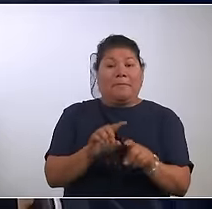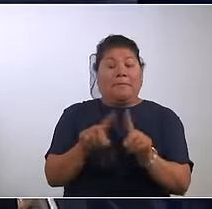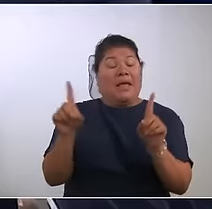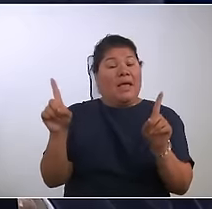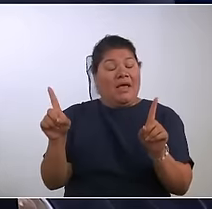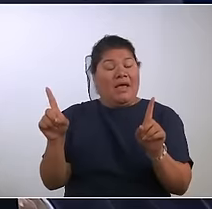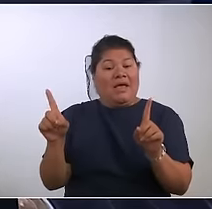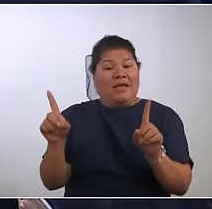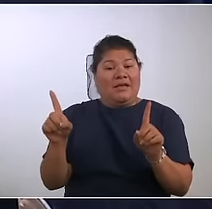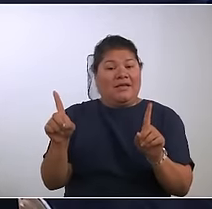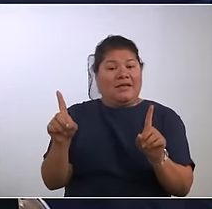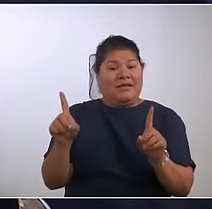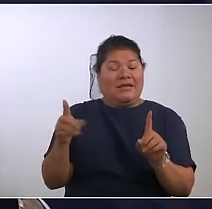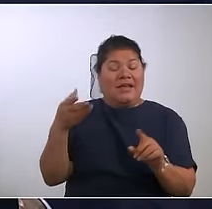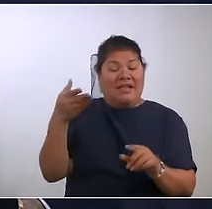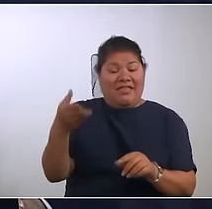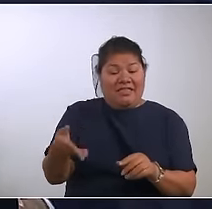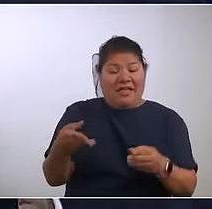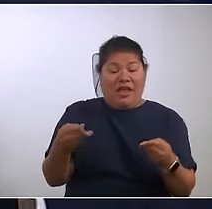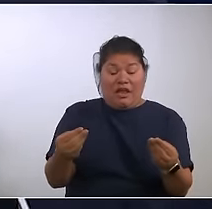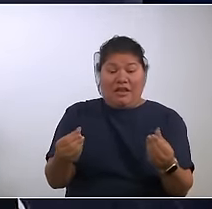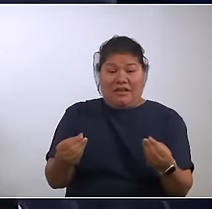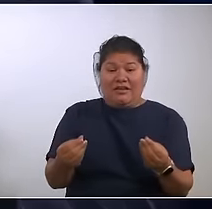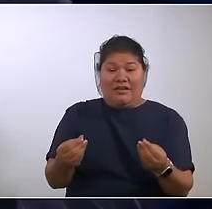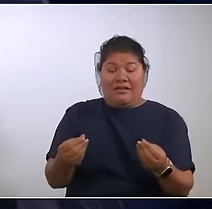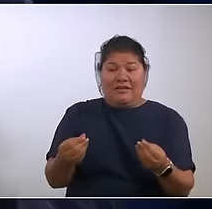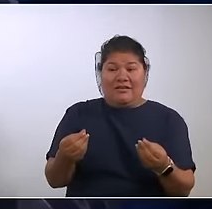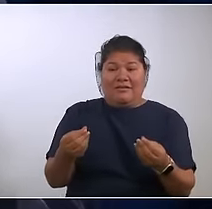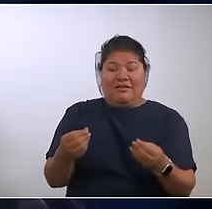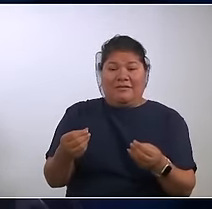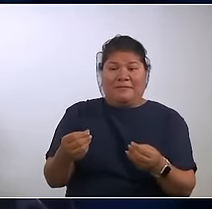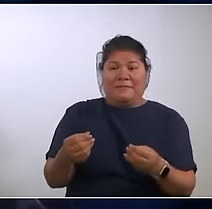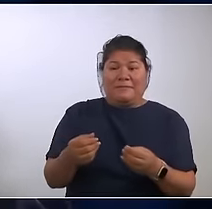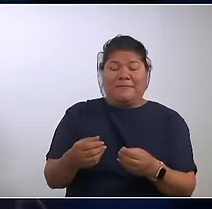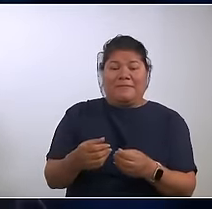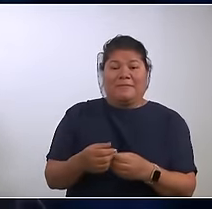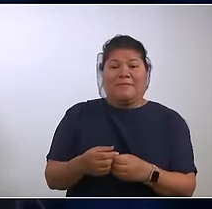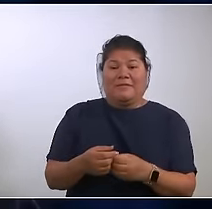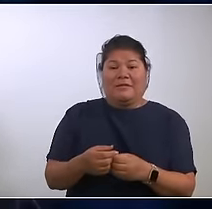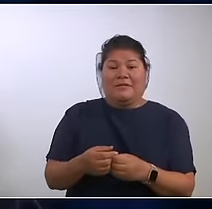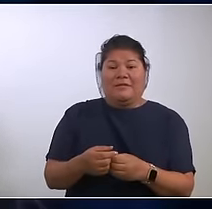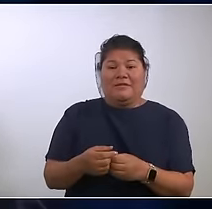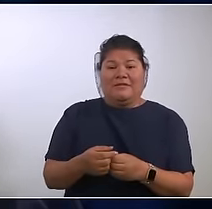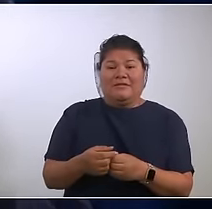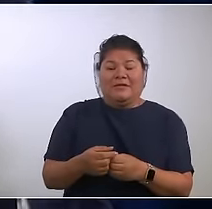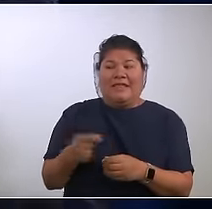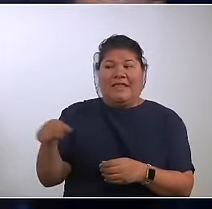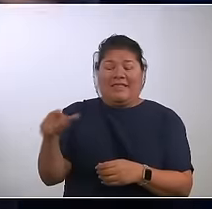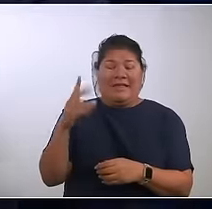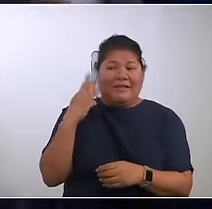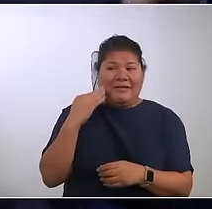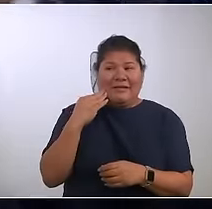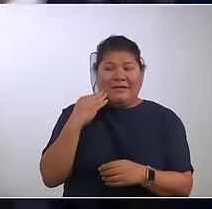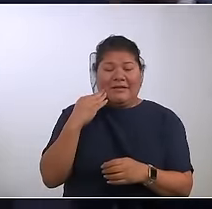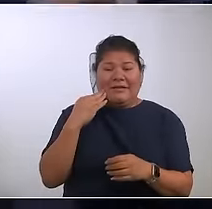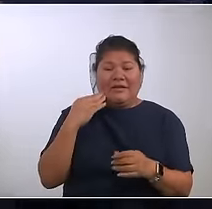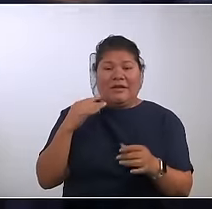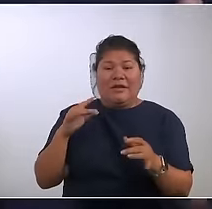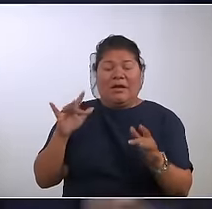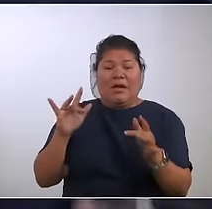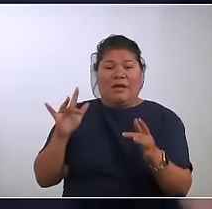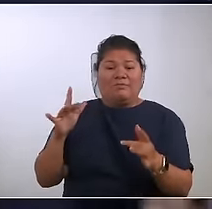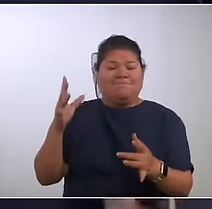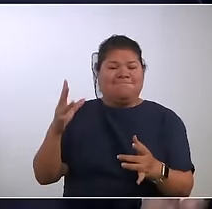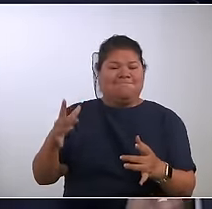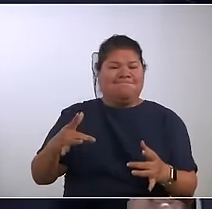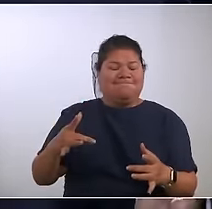que allí en la tierra donde están, but that there in the land where they were, ellos experimentan un mover de